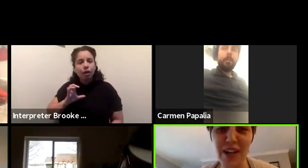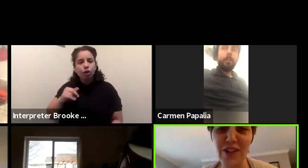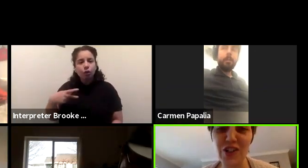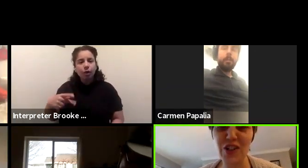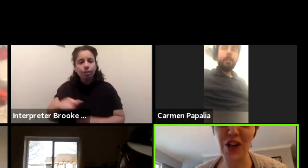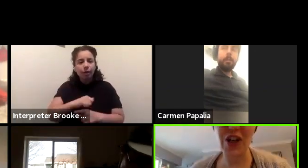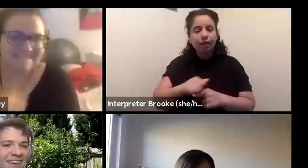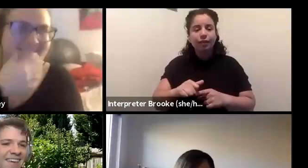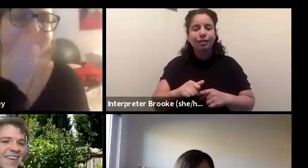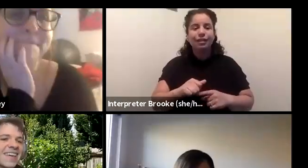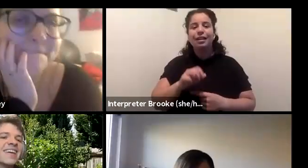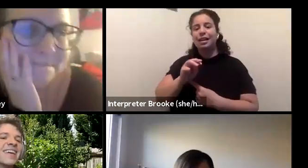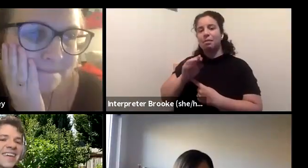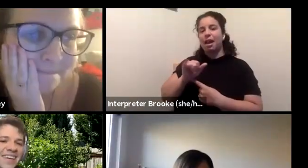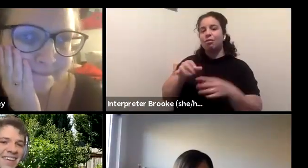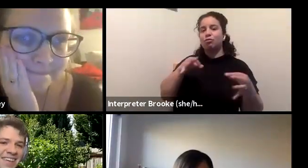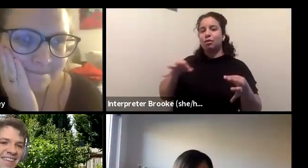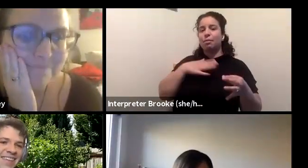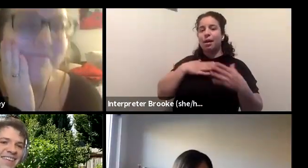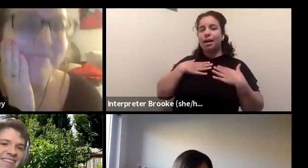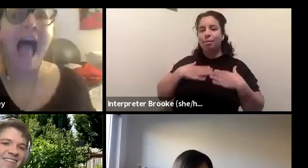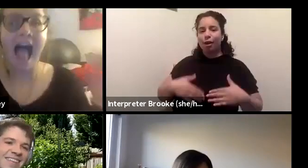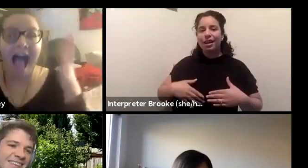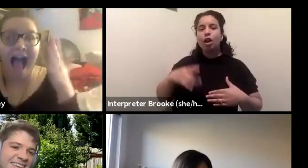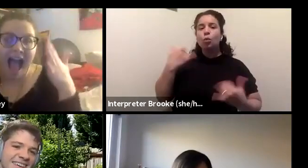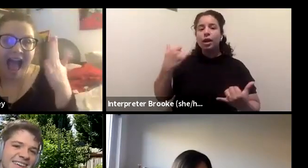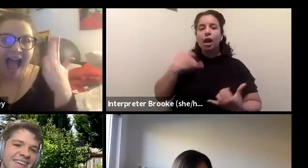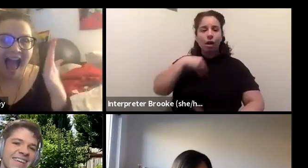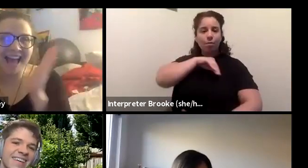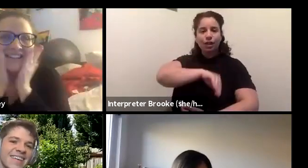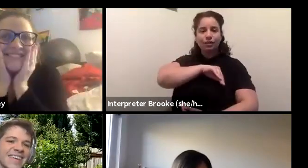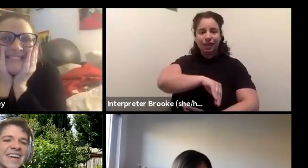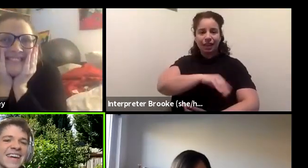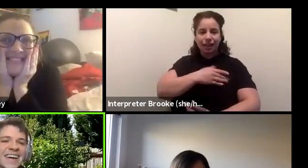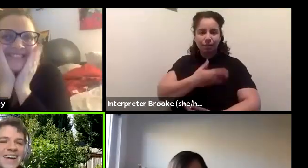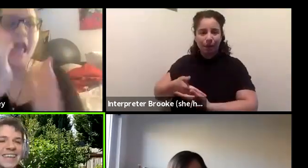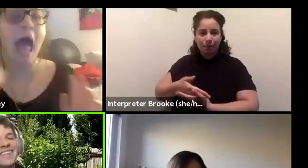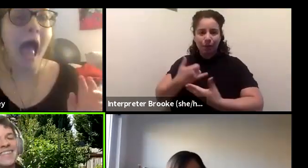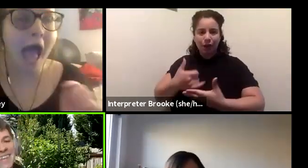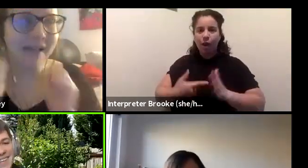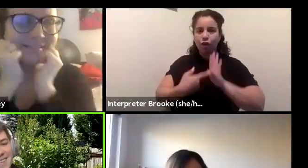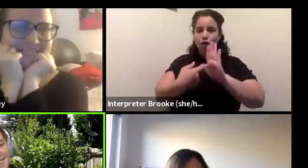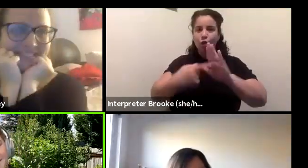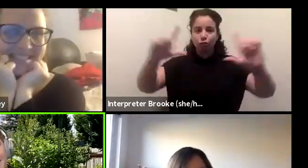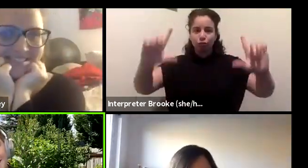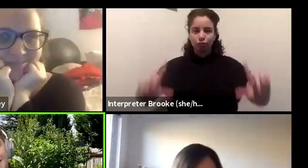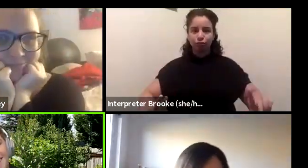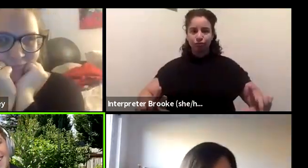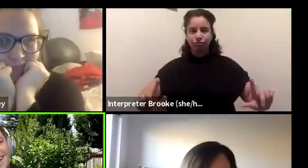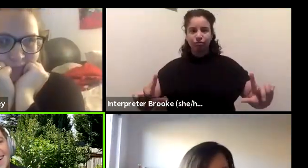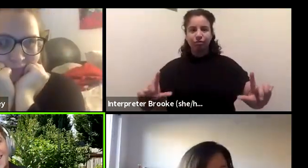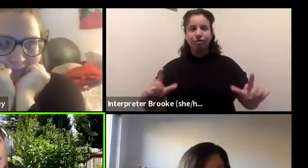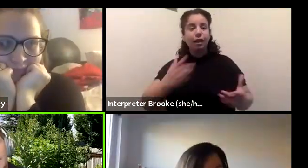the image that I just shared, I'm breastfeeding my child, and that's what I showed. Yes, thank you, Mia.